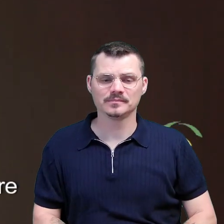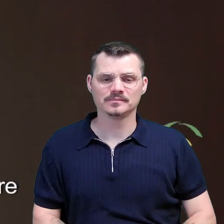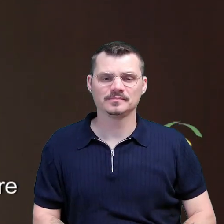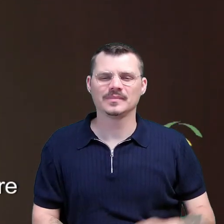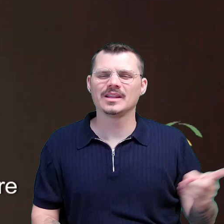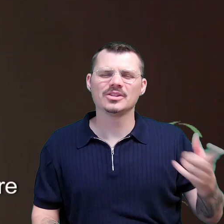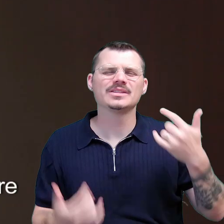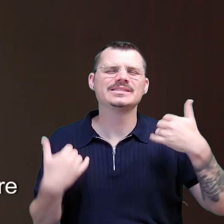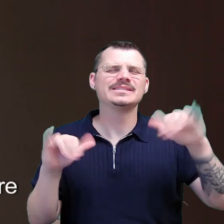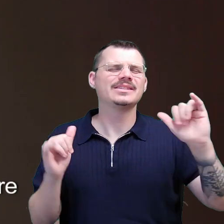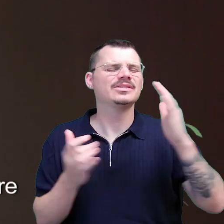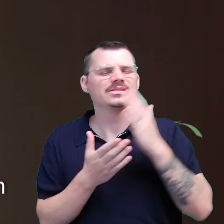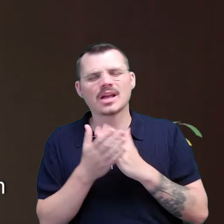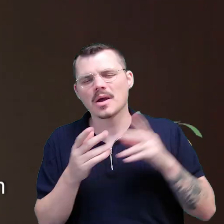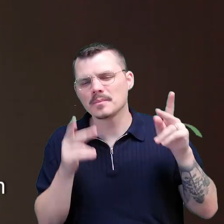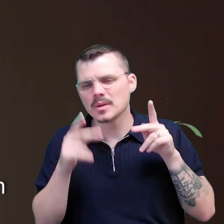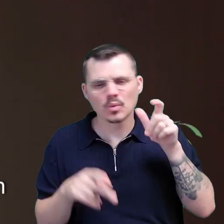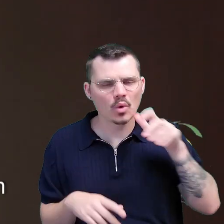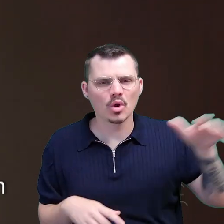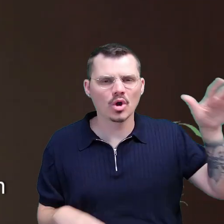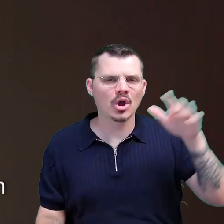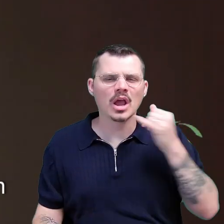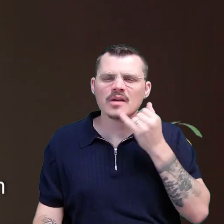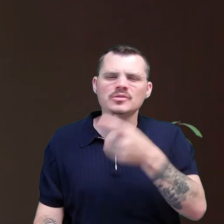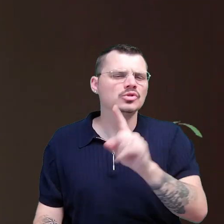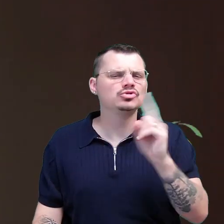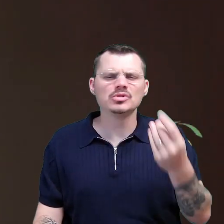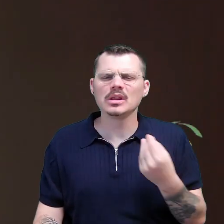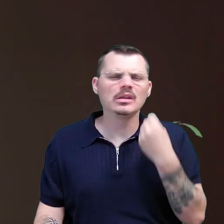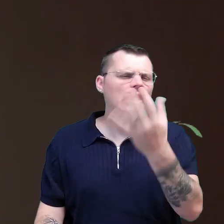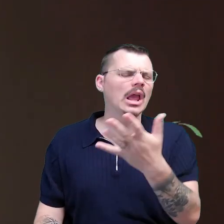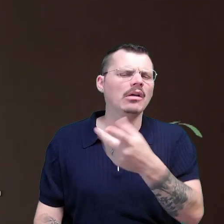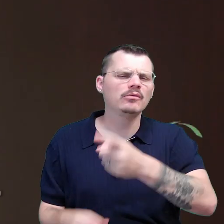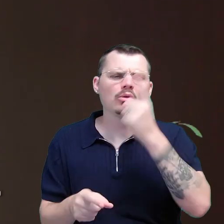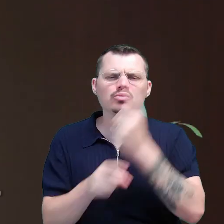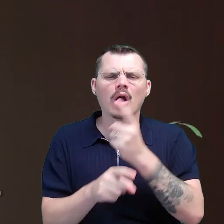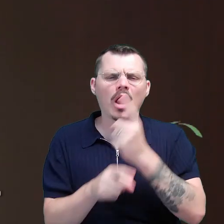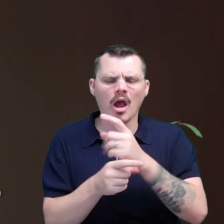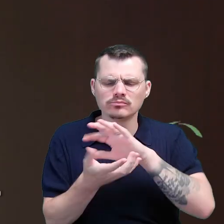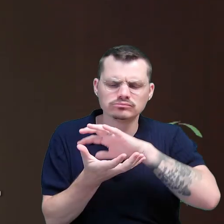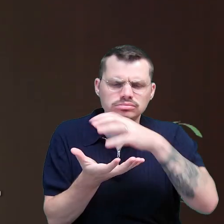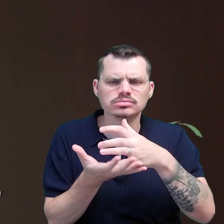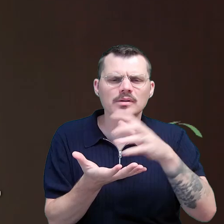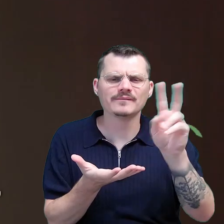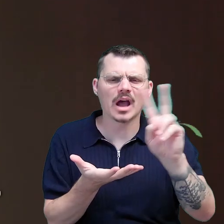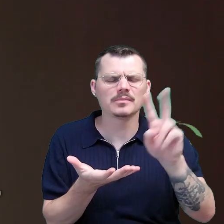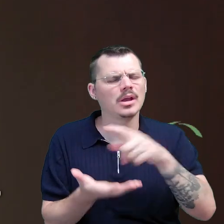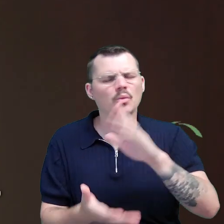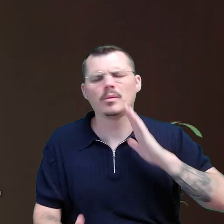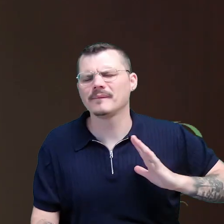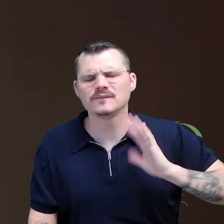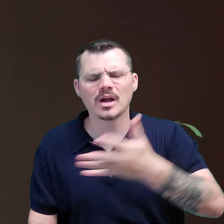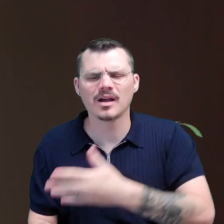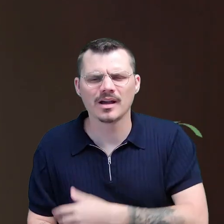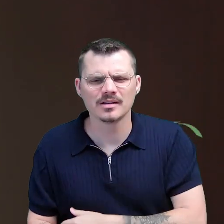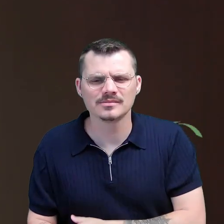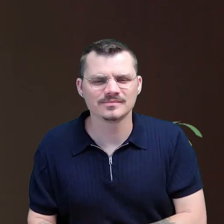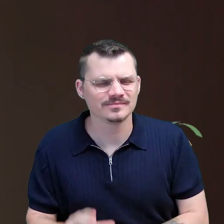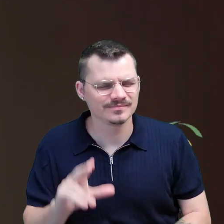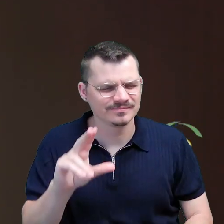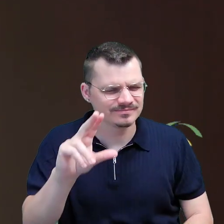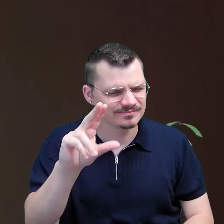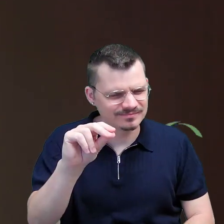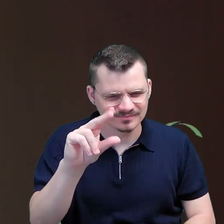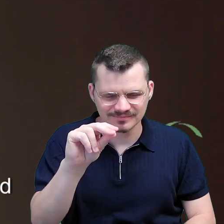And there was still these people over here that were saying, well, you just give him the right fistful of vitamins and he'll be fine.